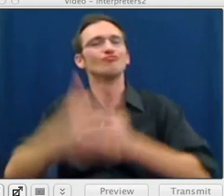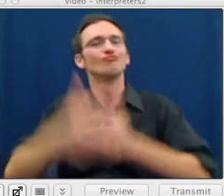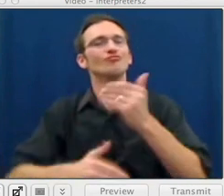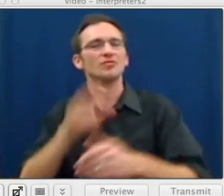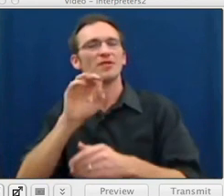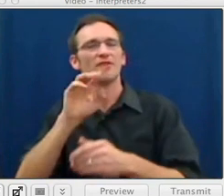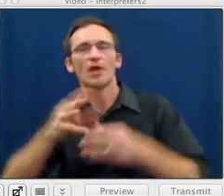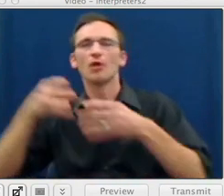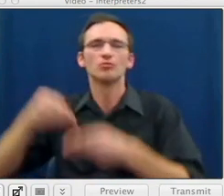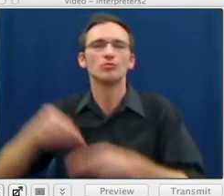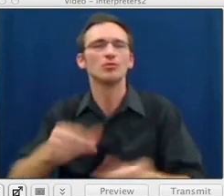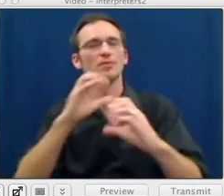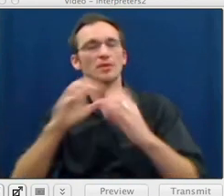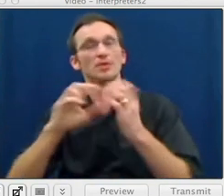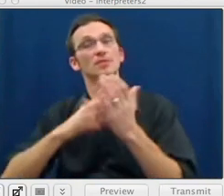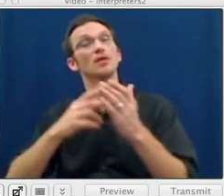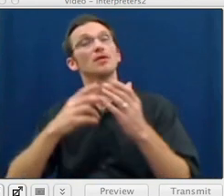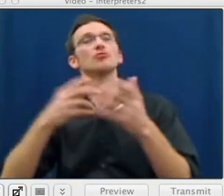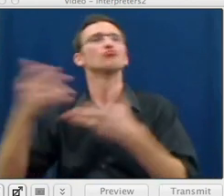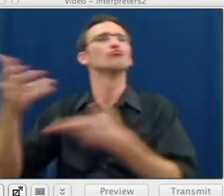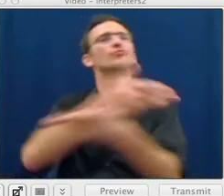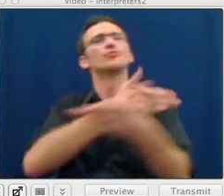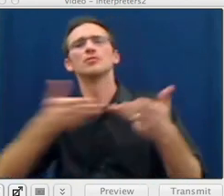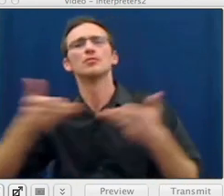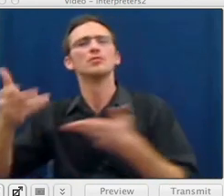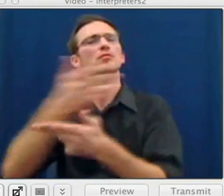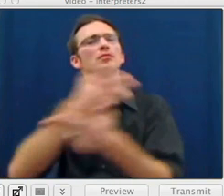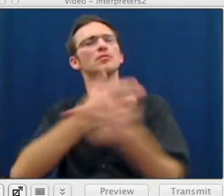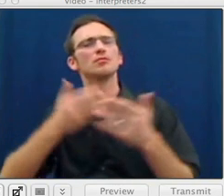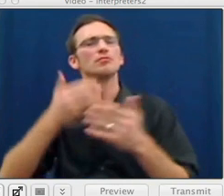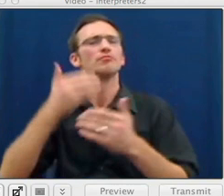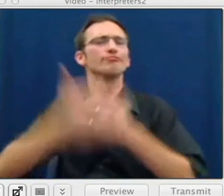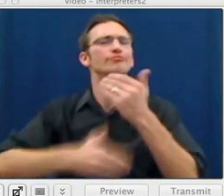Okay, letting people interact as they naturally would.